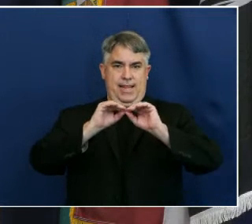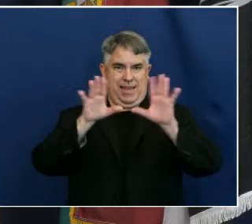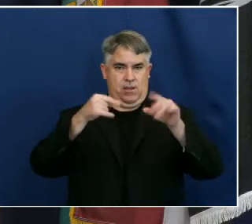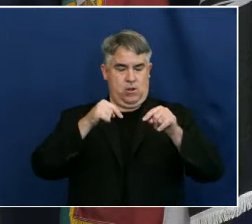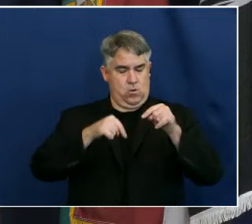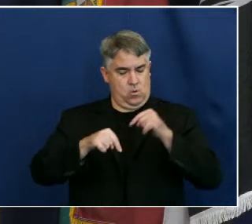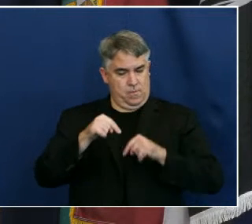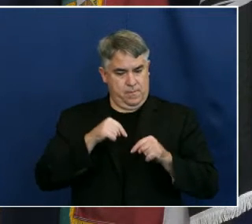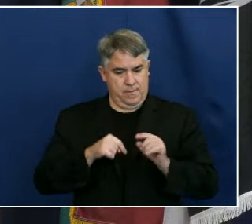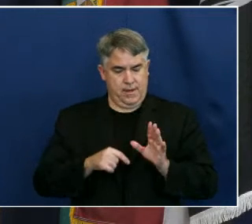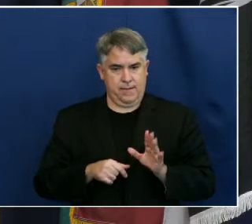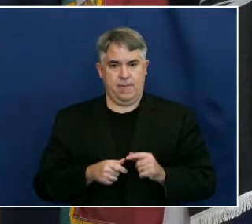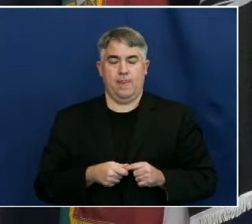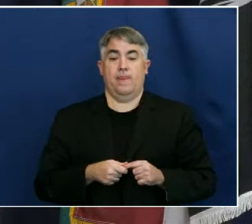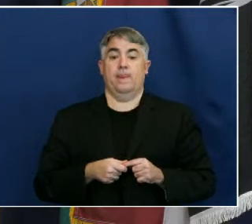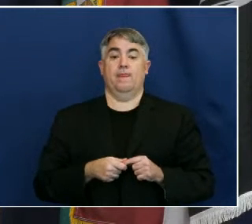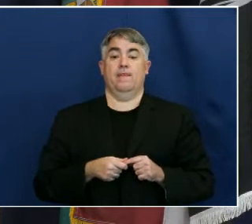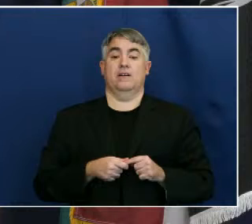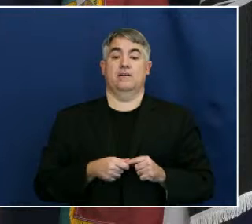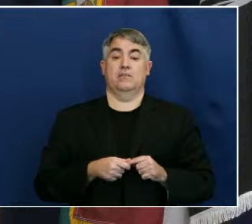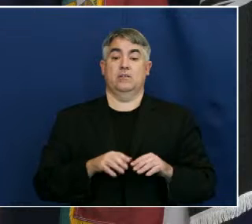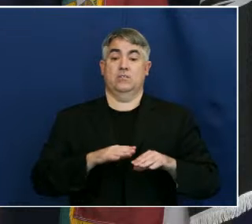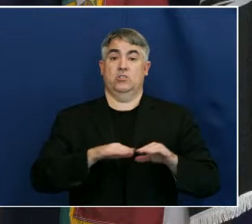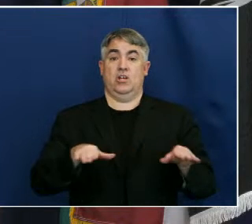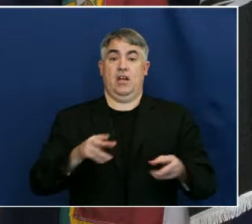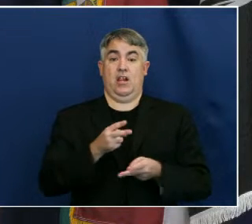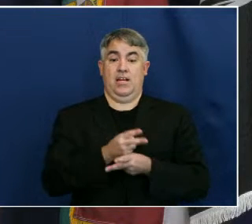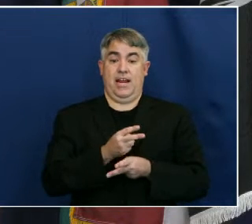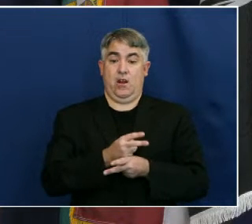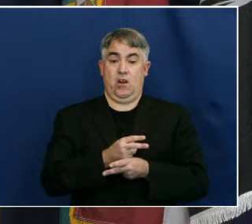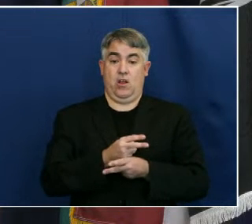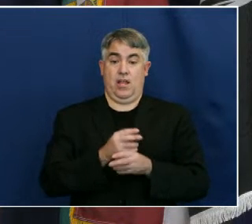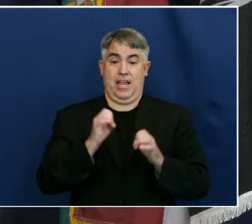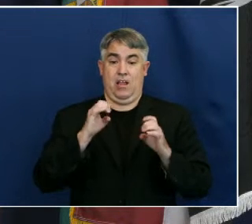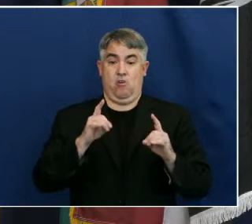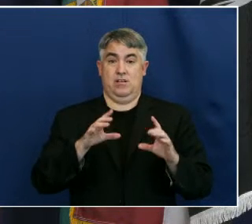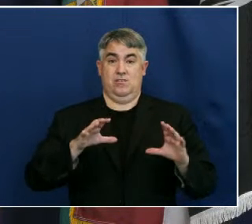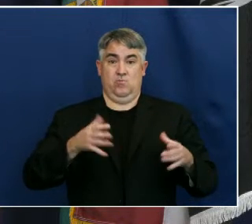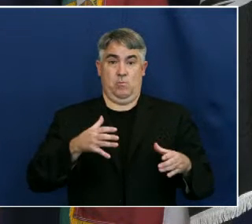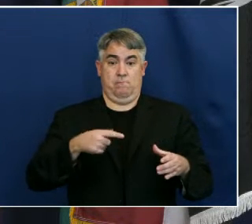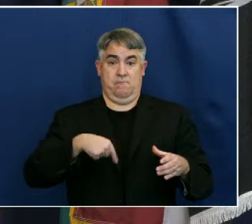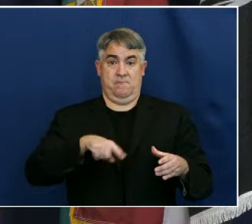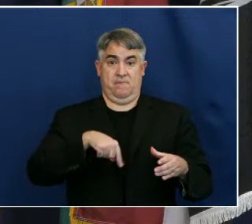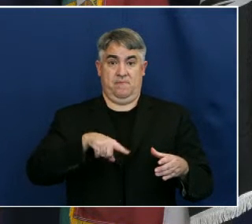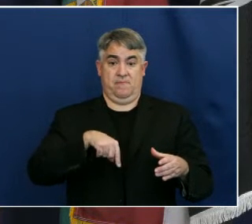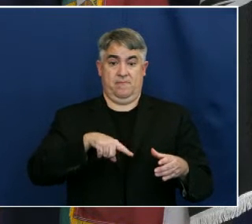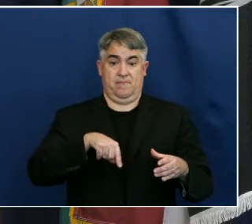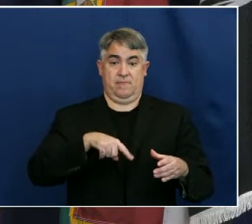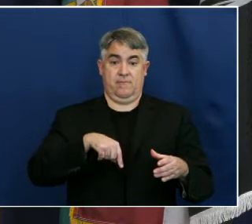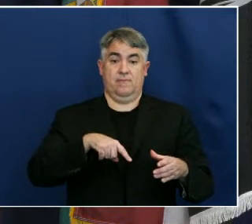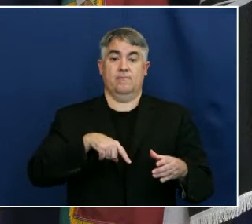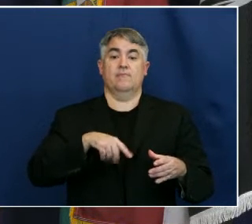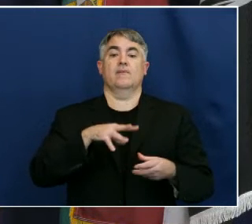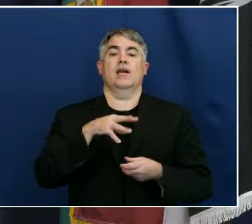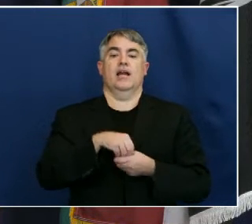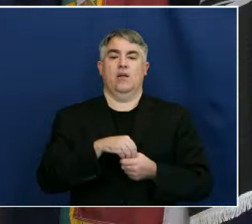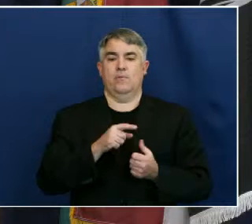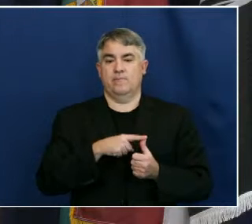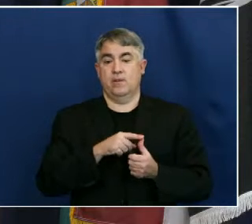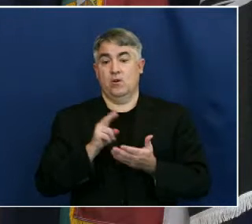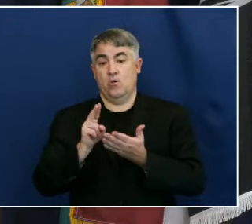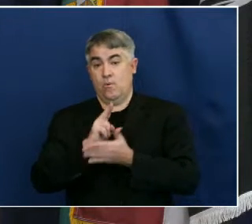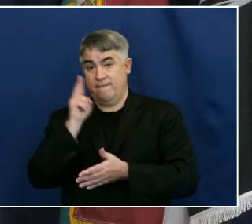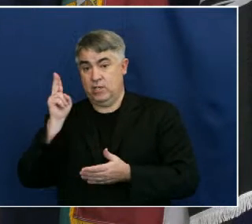Paul. We got childcare and education. That is a large sector. Childcare and education. That includes higher education. It